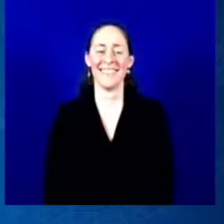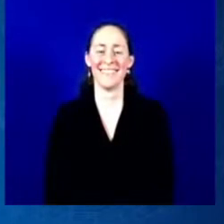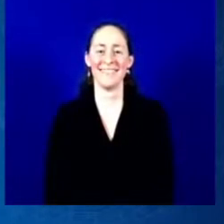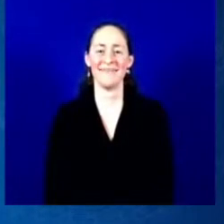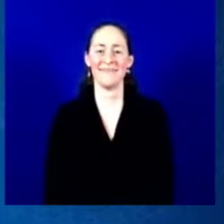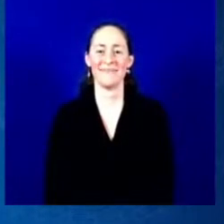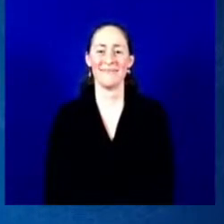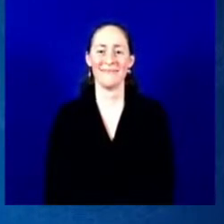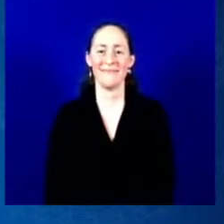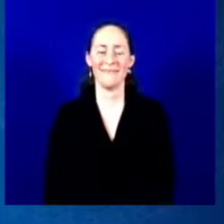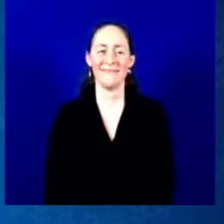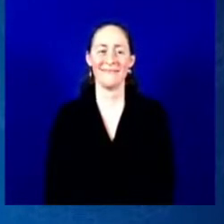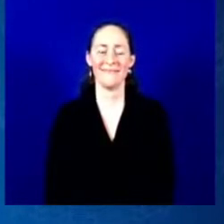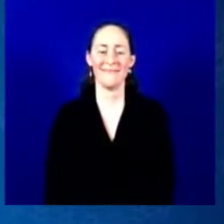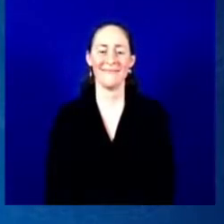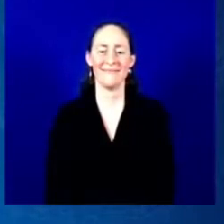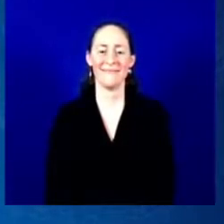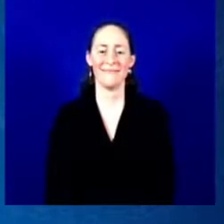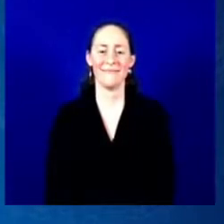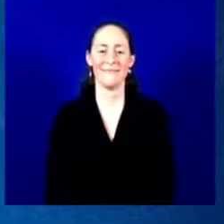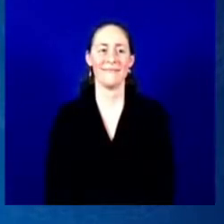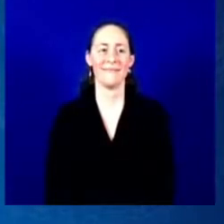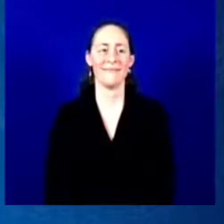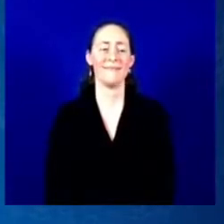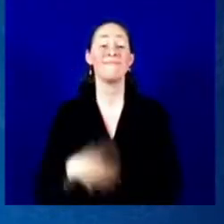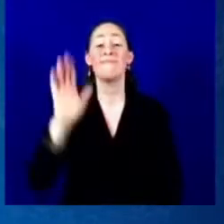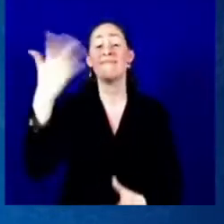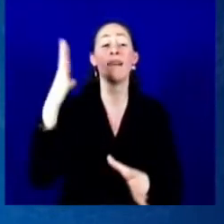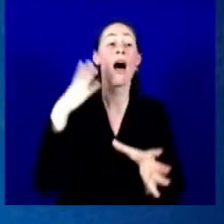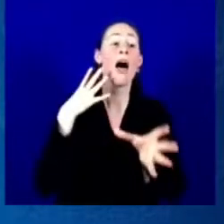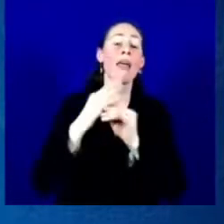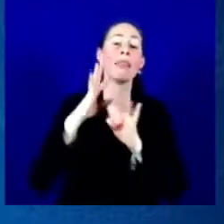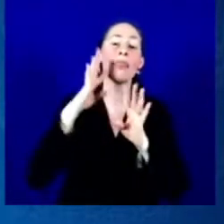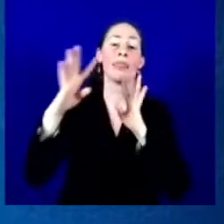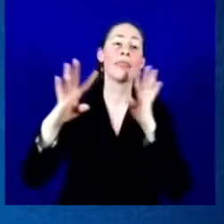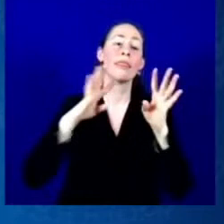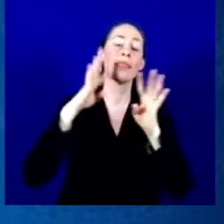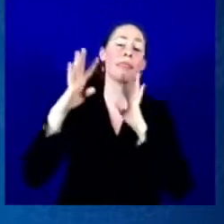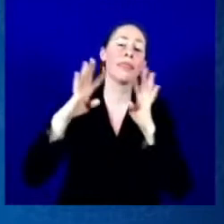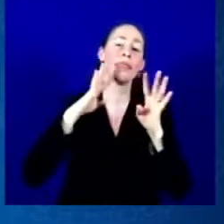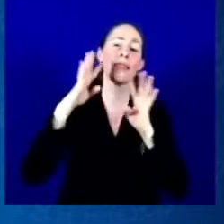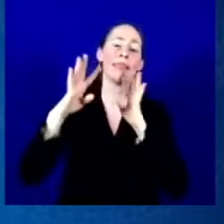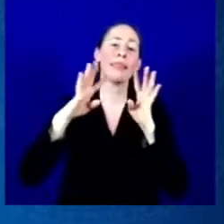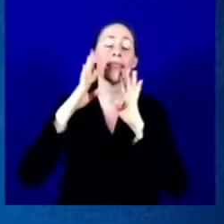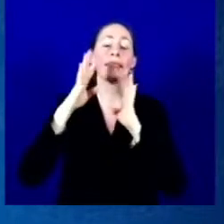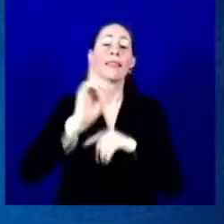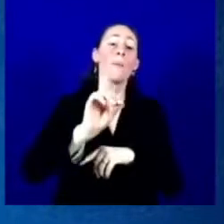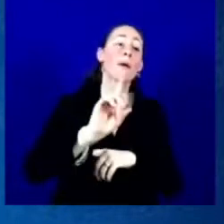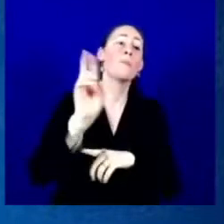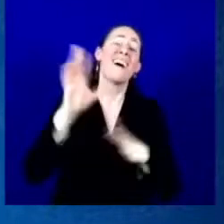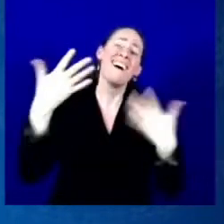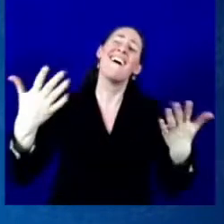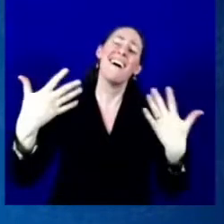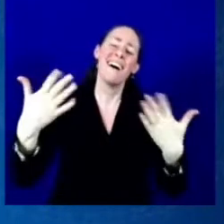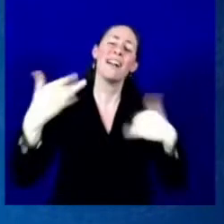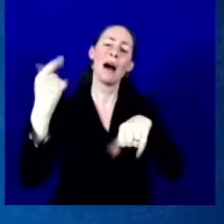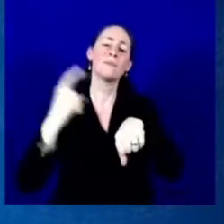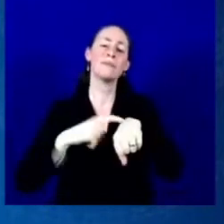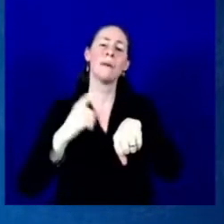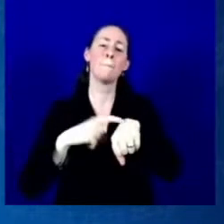We've talked about it long enough, Democrats and Republicans. Let's get it done this year. This is all about a simple